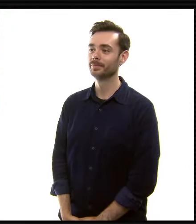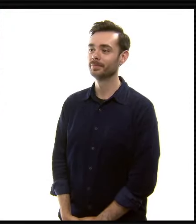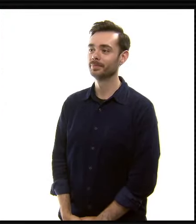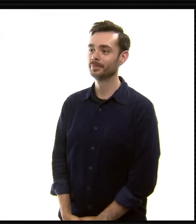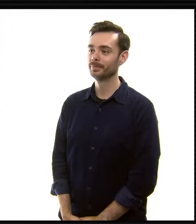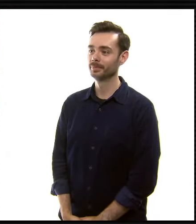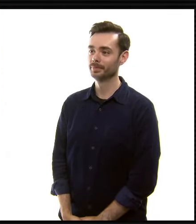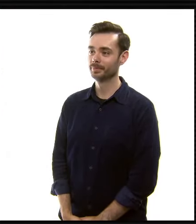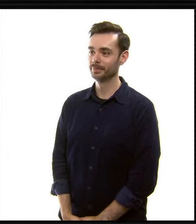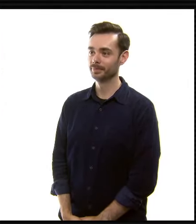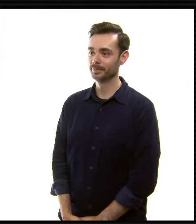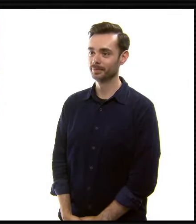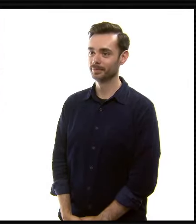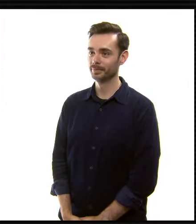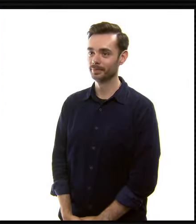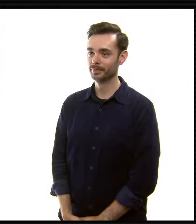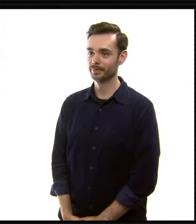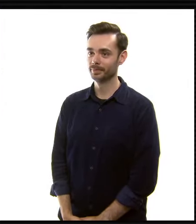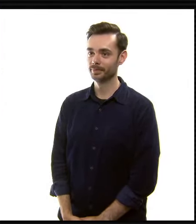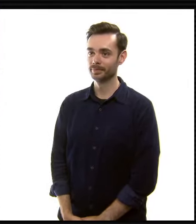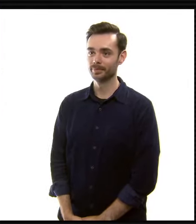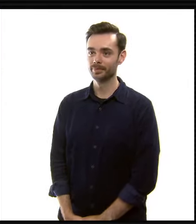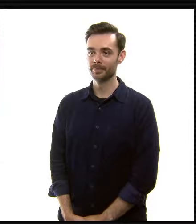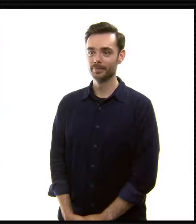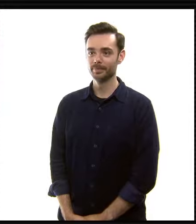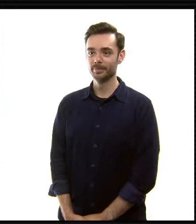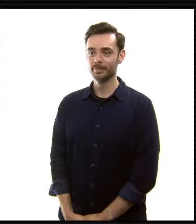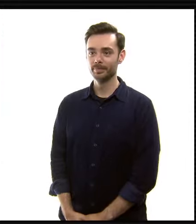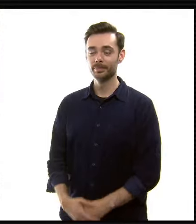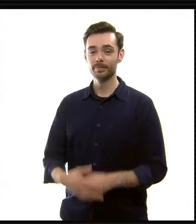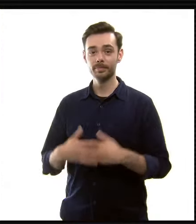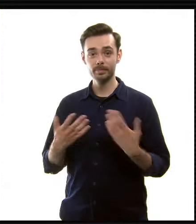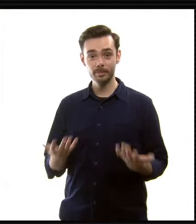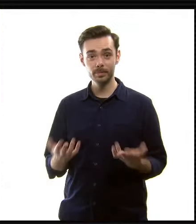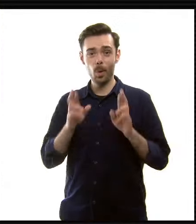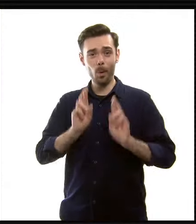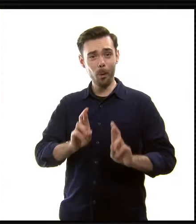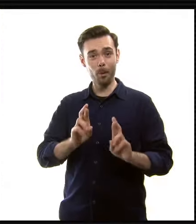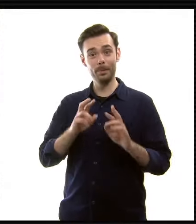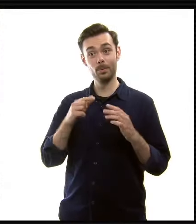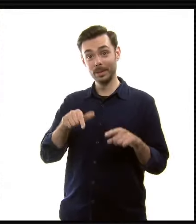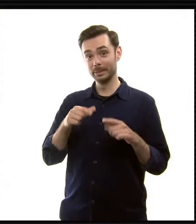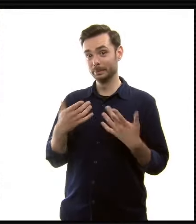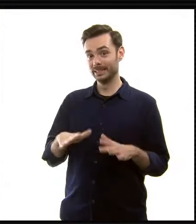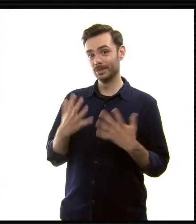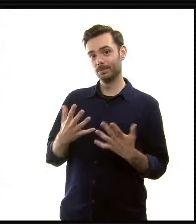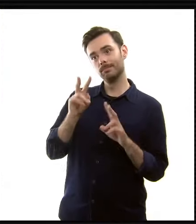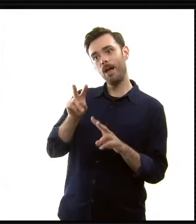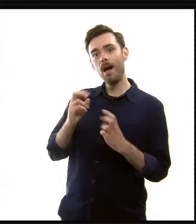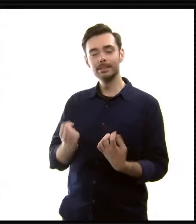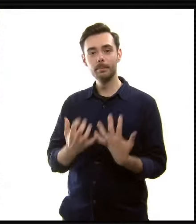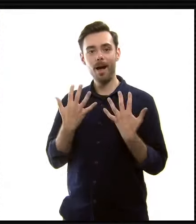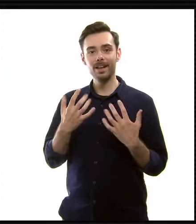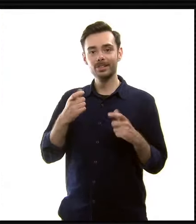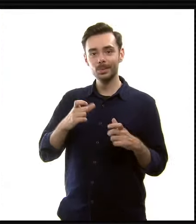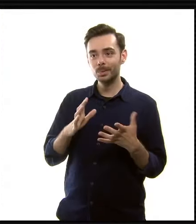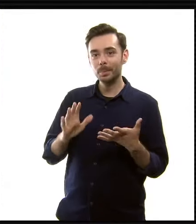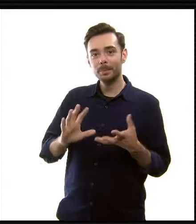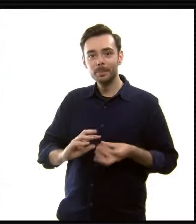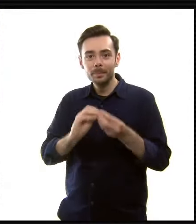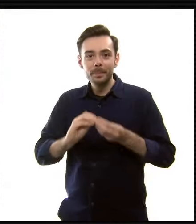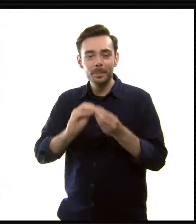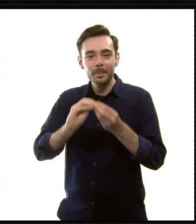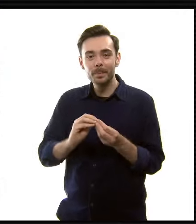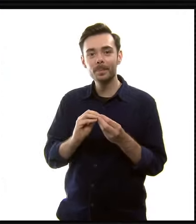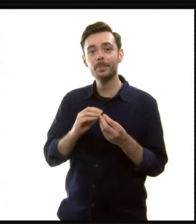If we have inspired you and your family to play together, then head to lego.com/family, where you'll discover all kinds of new